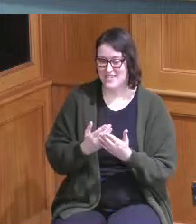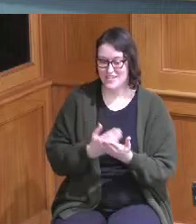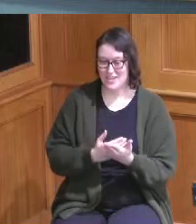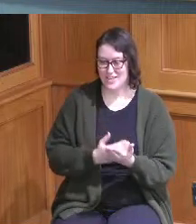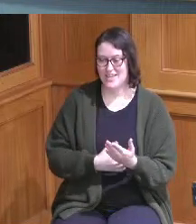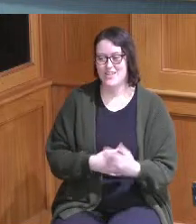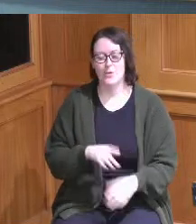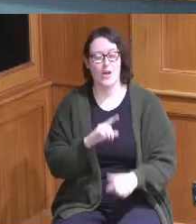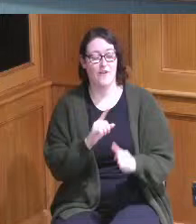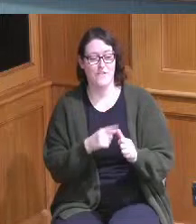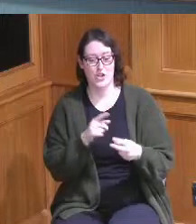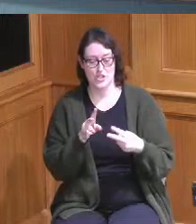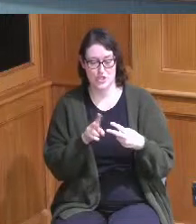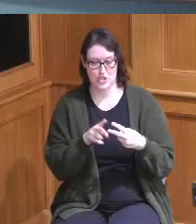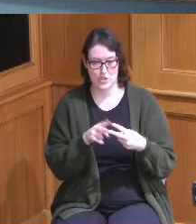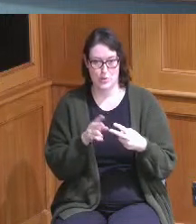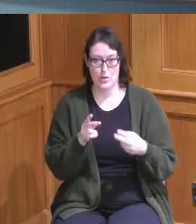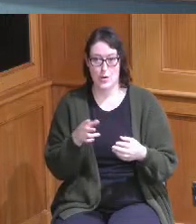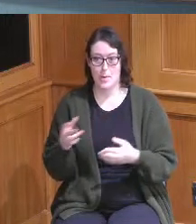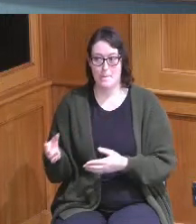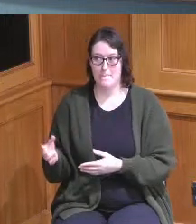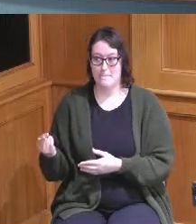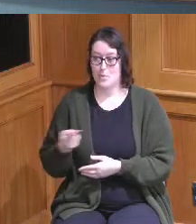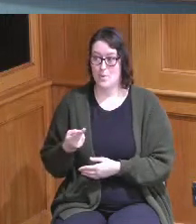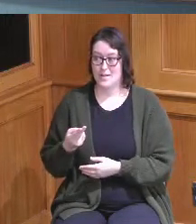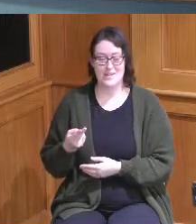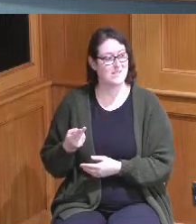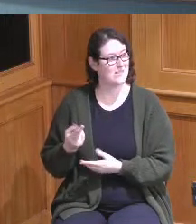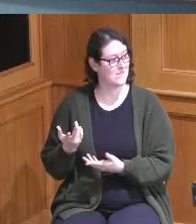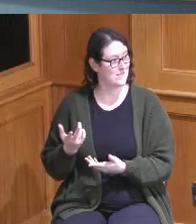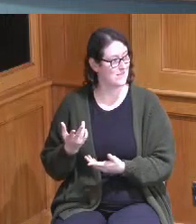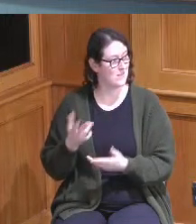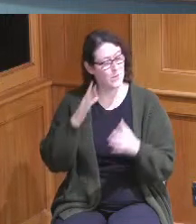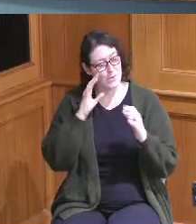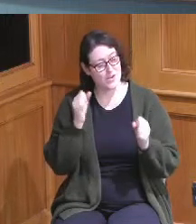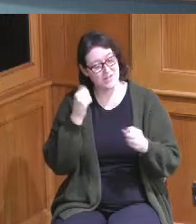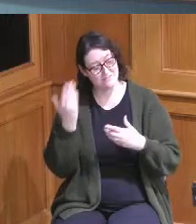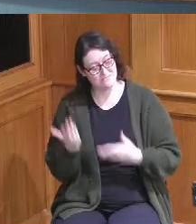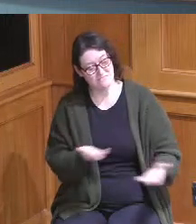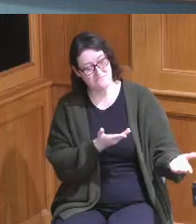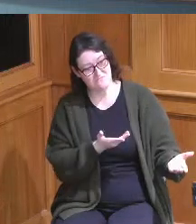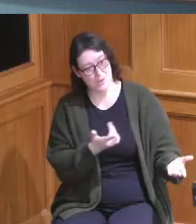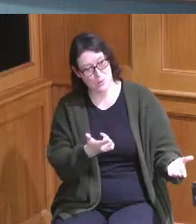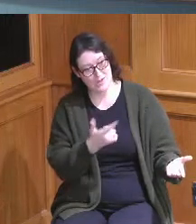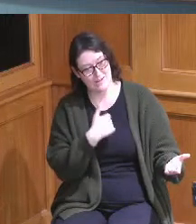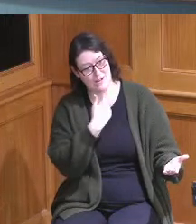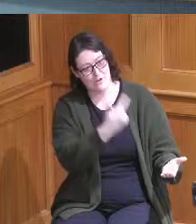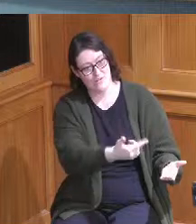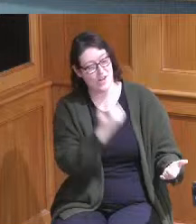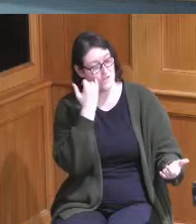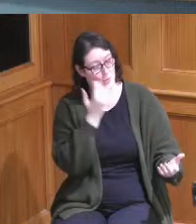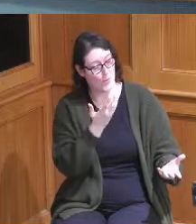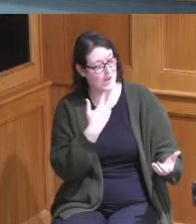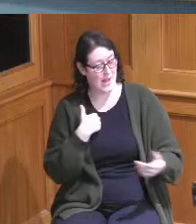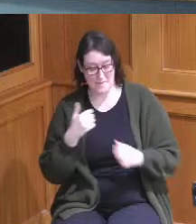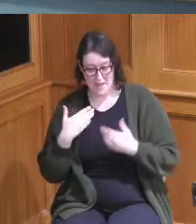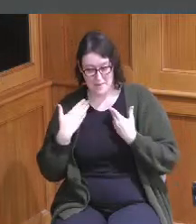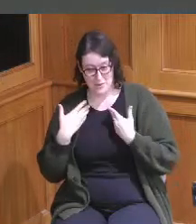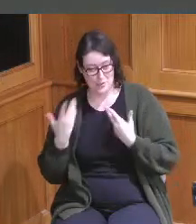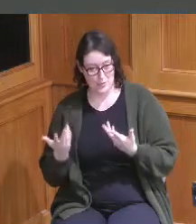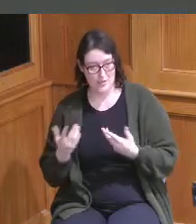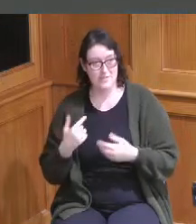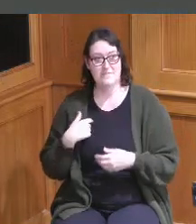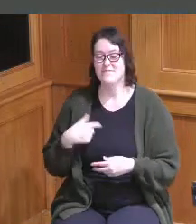consent agenda, actually, the first 2 are appointments. I didn't know if, Madam President, I'll defer to you if that's something you would like to walk through. I'm happy to do it. Oh, yeah,